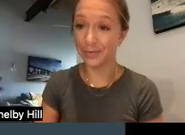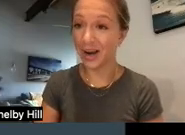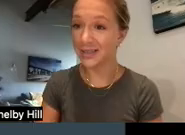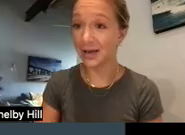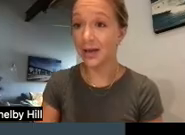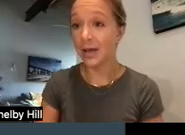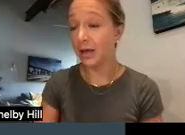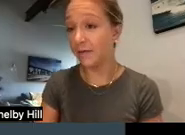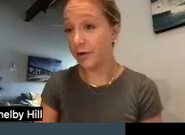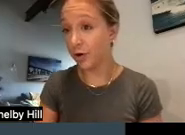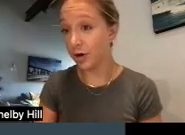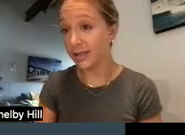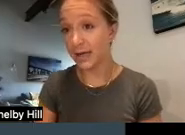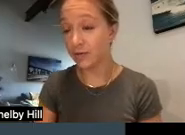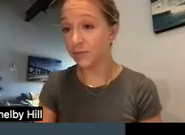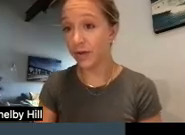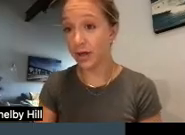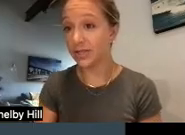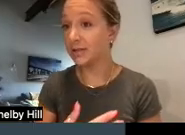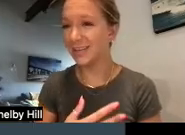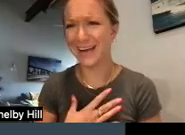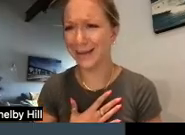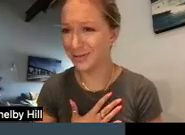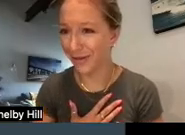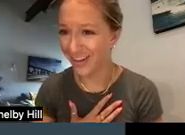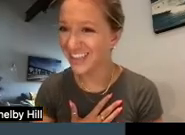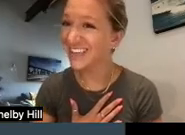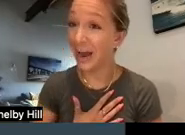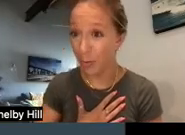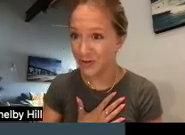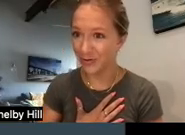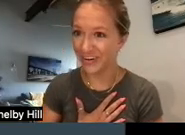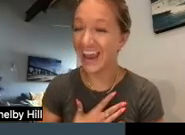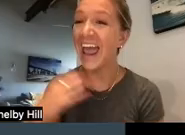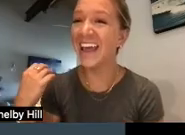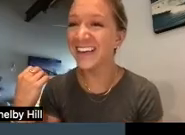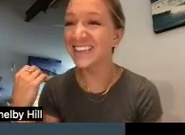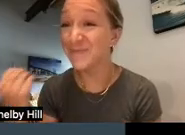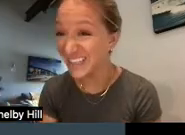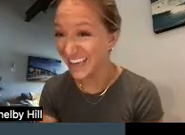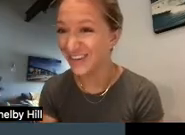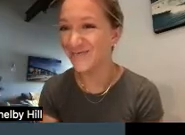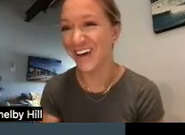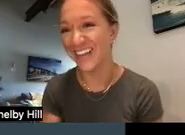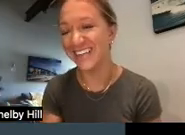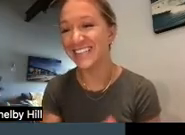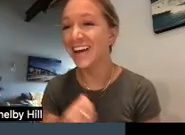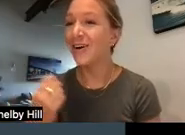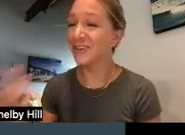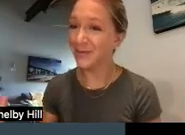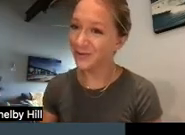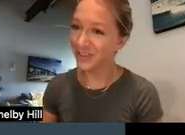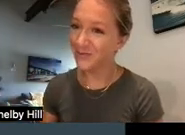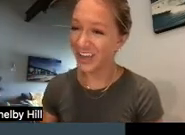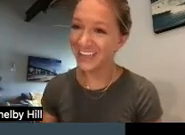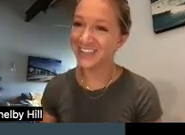dysarthria and apraxia. If you're a sign language pathologist, I hope to be one day, a speech language pathologist,